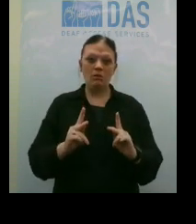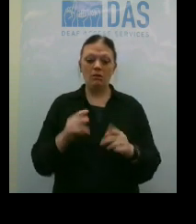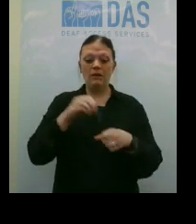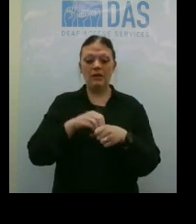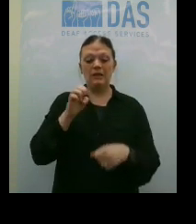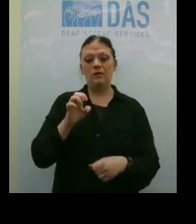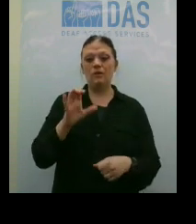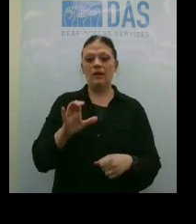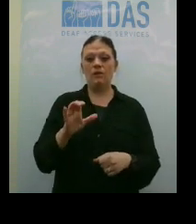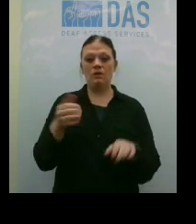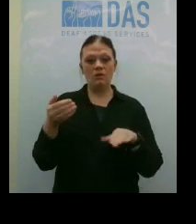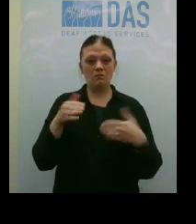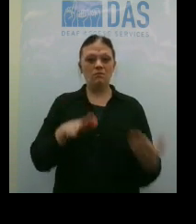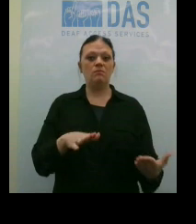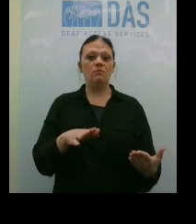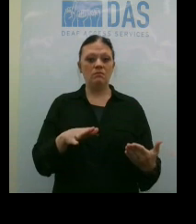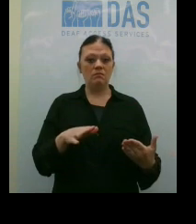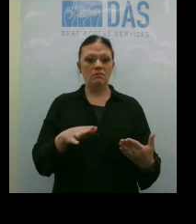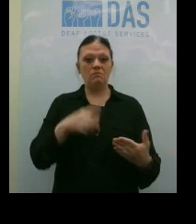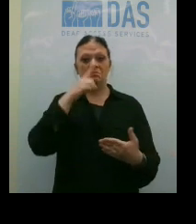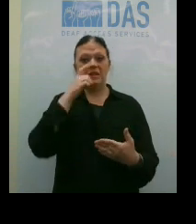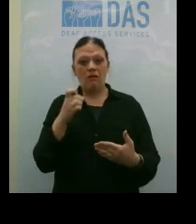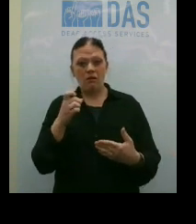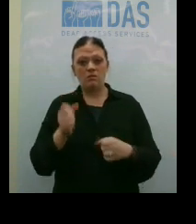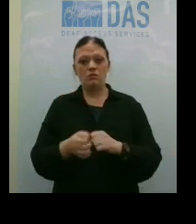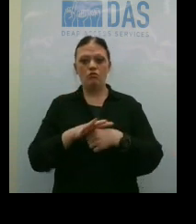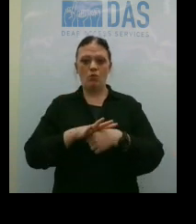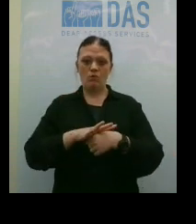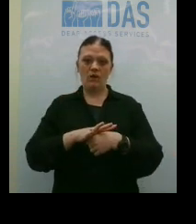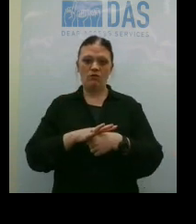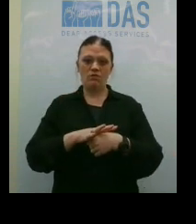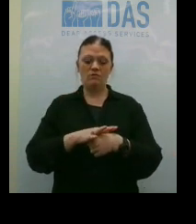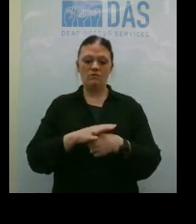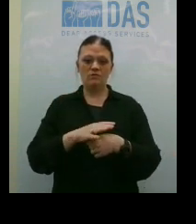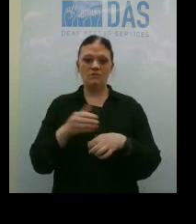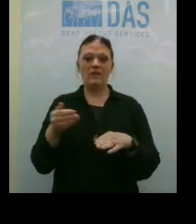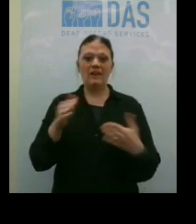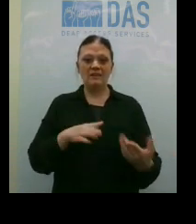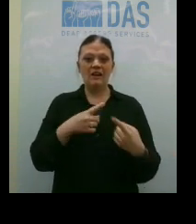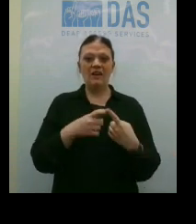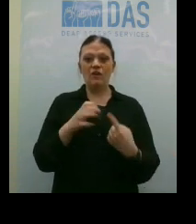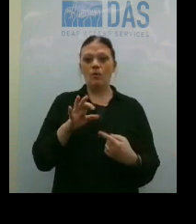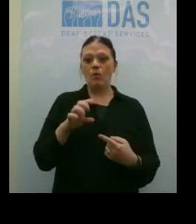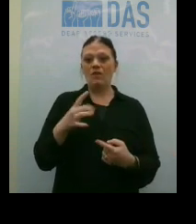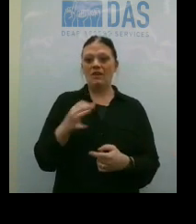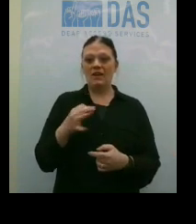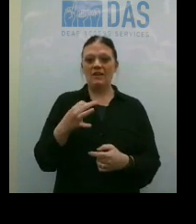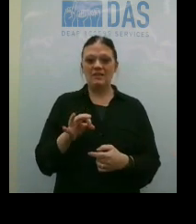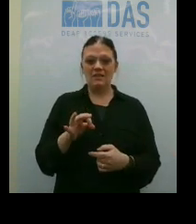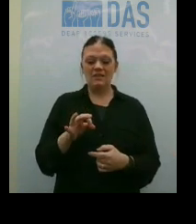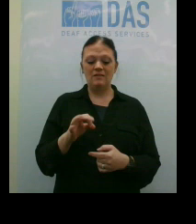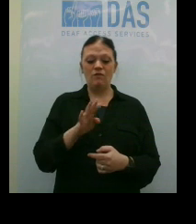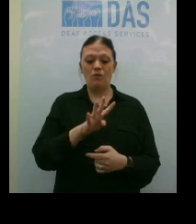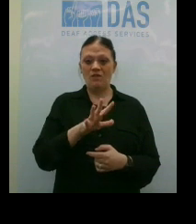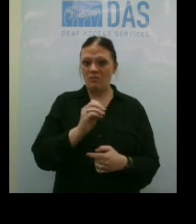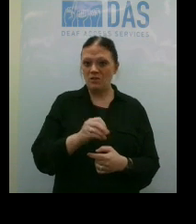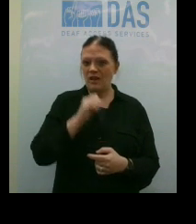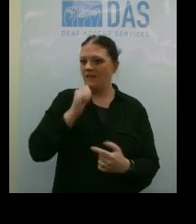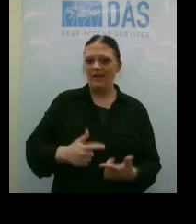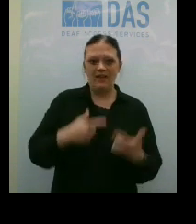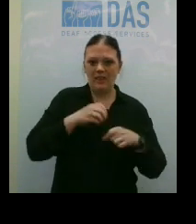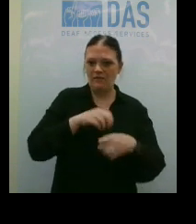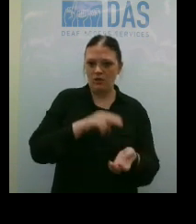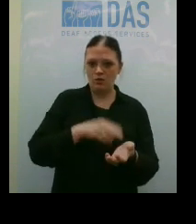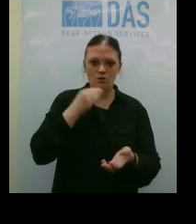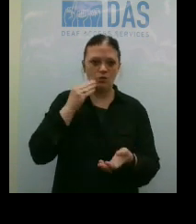Erie County who've perished as a result of contracting the coronavirus. They've died from COVID-19, did not live in a nursing home. So we think it's very important